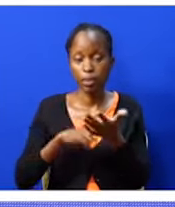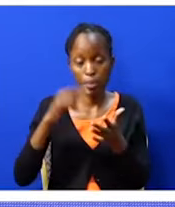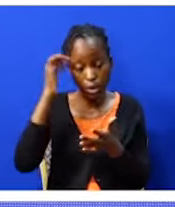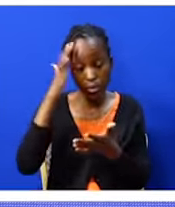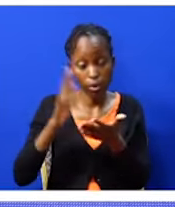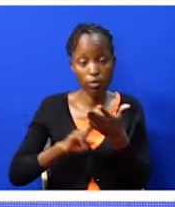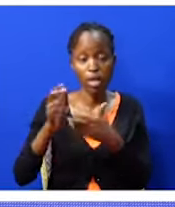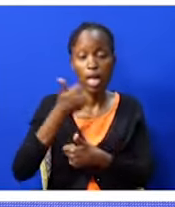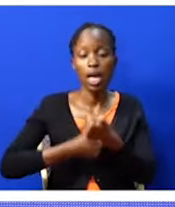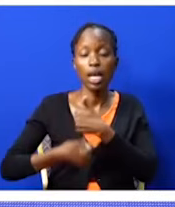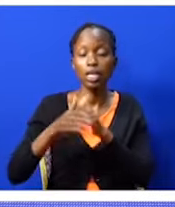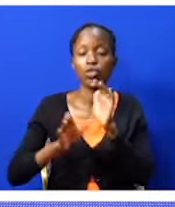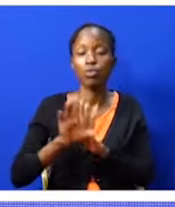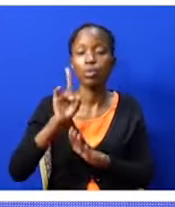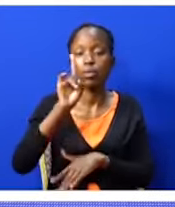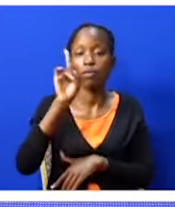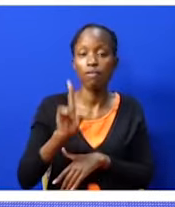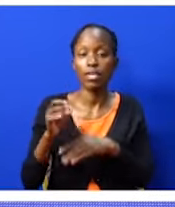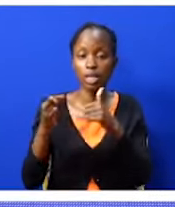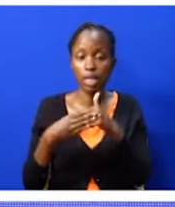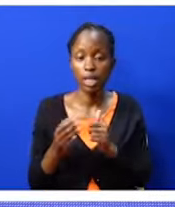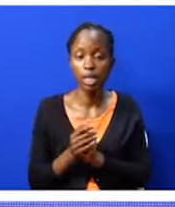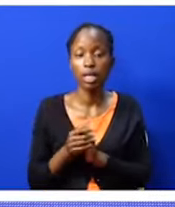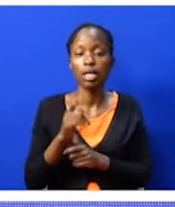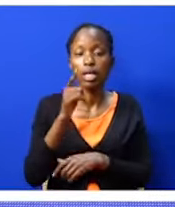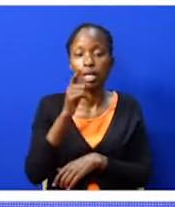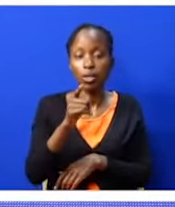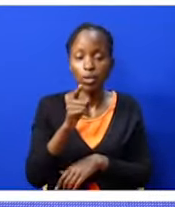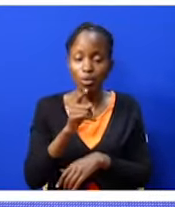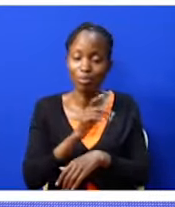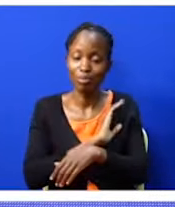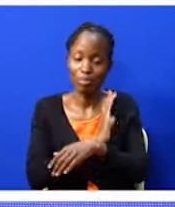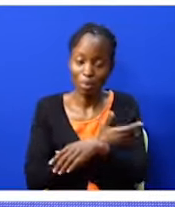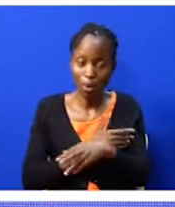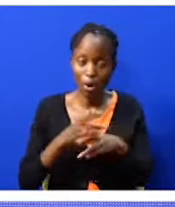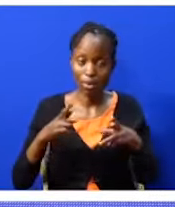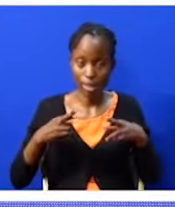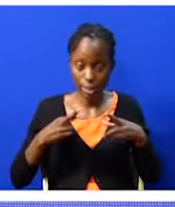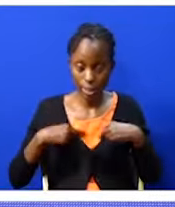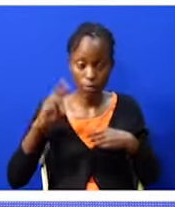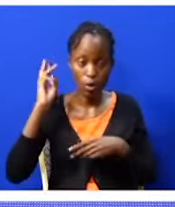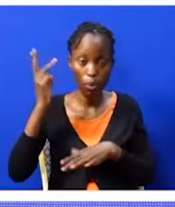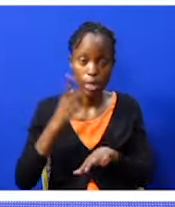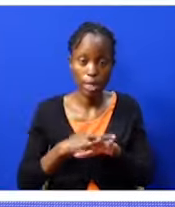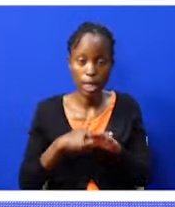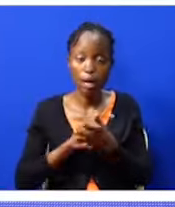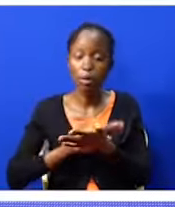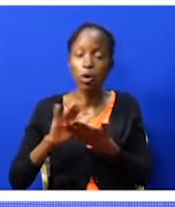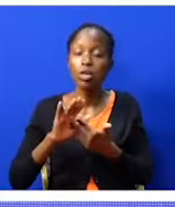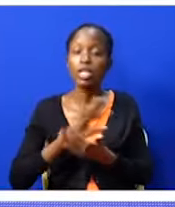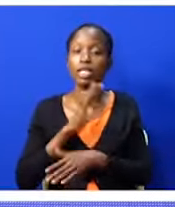Acts chapter 1, verse 8. "You will receive power when the Holy